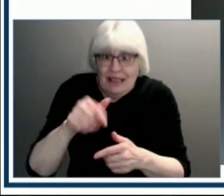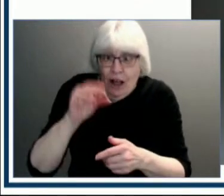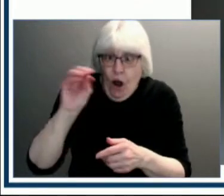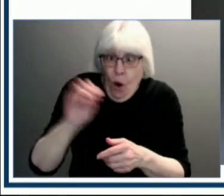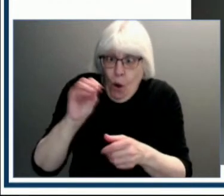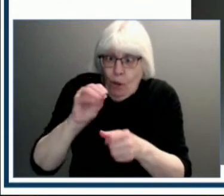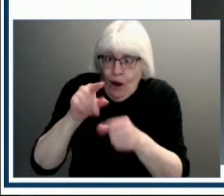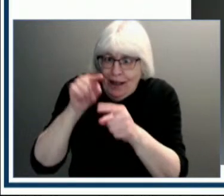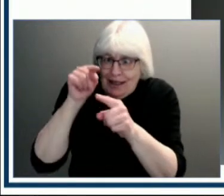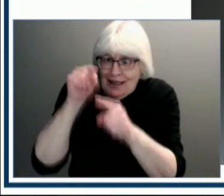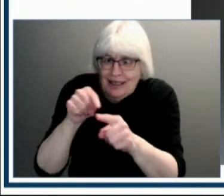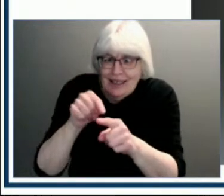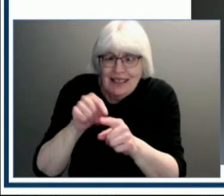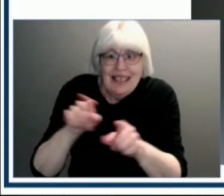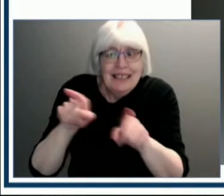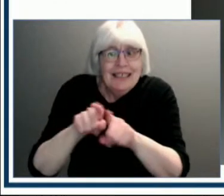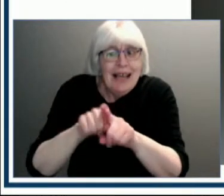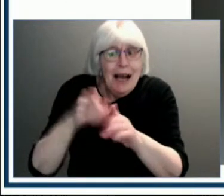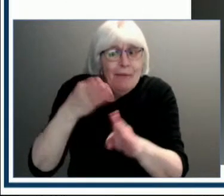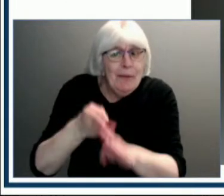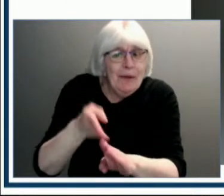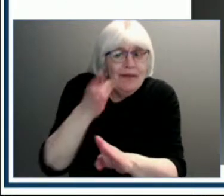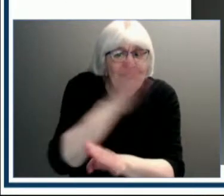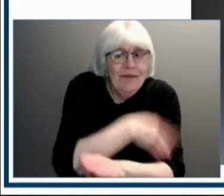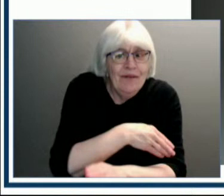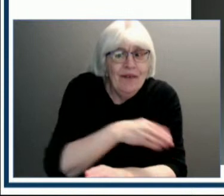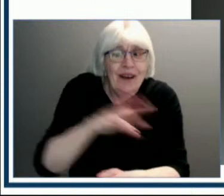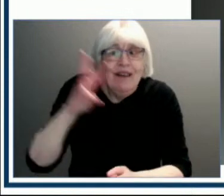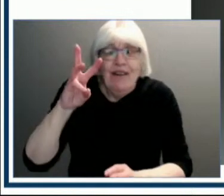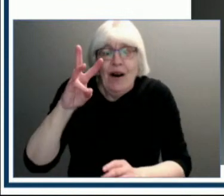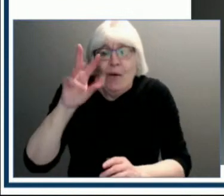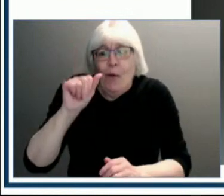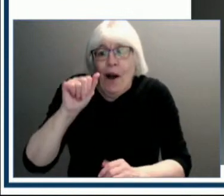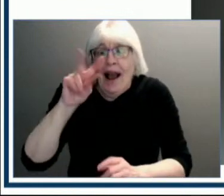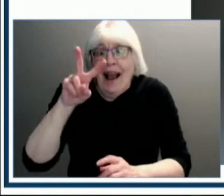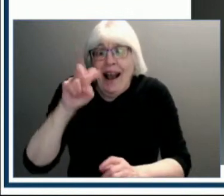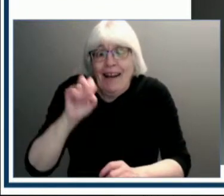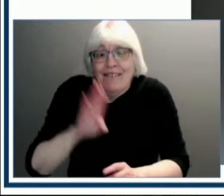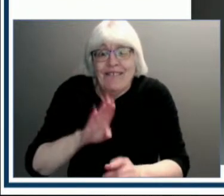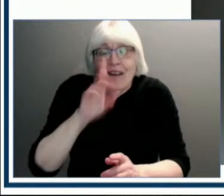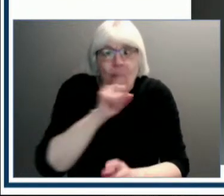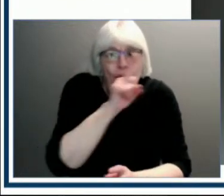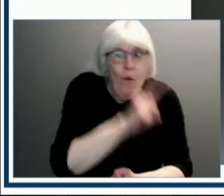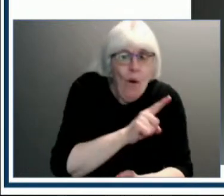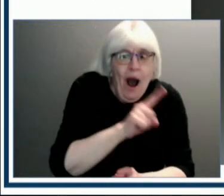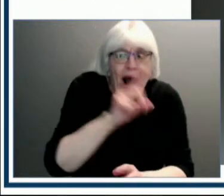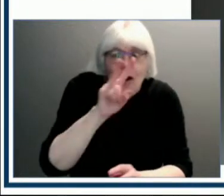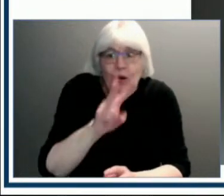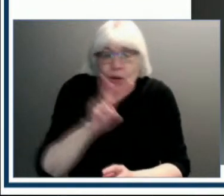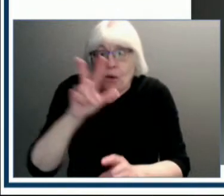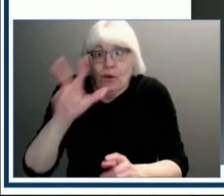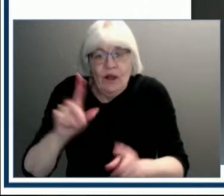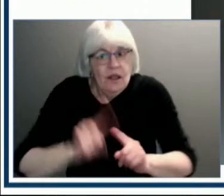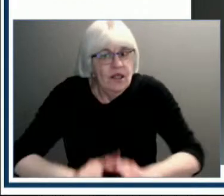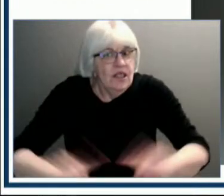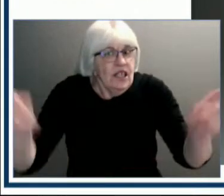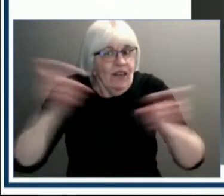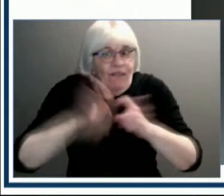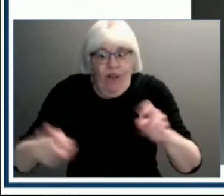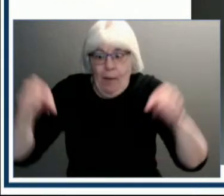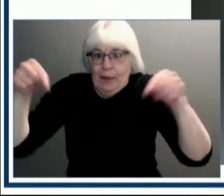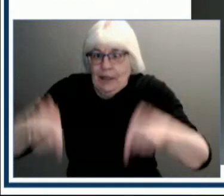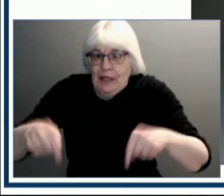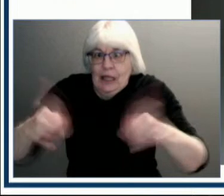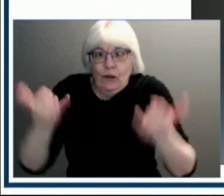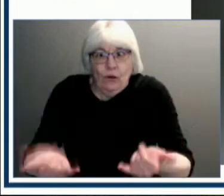are in a different place. And we're asking people to do things and accept approaches that may feel uncomfortable because